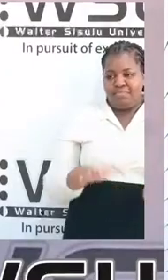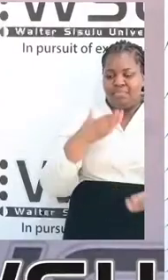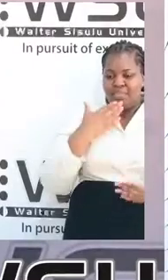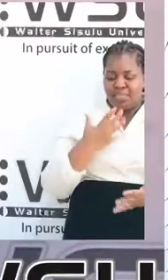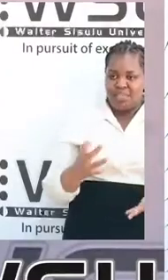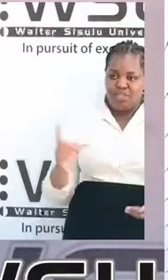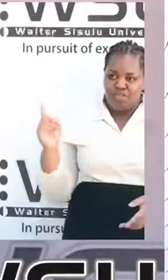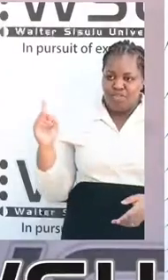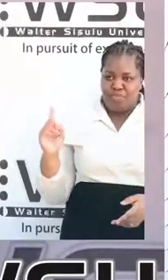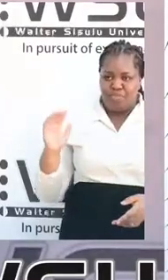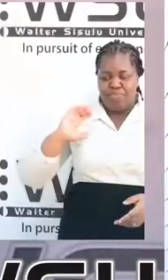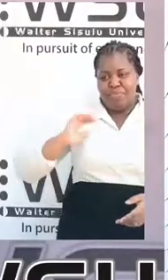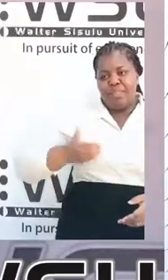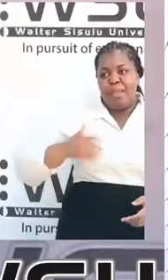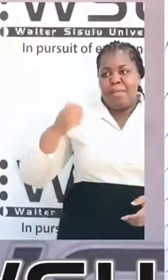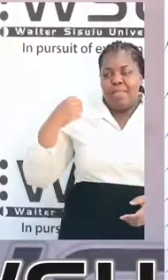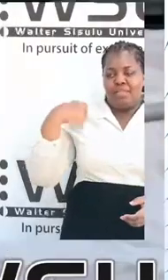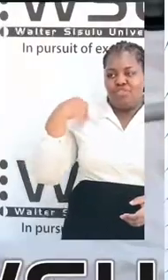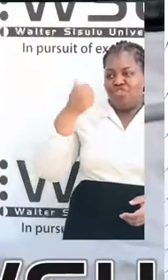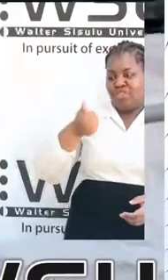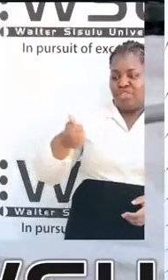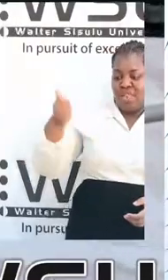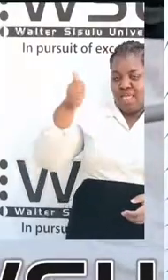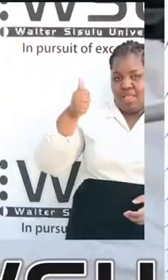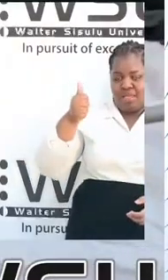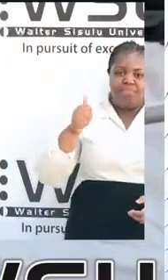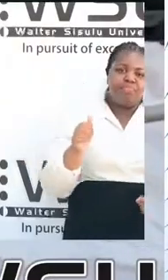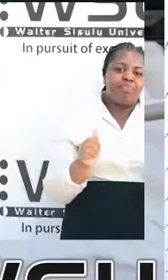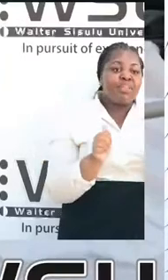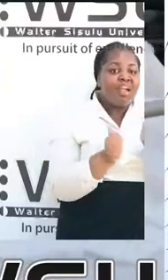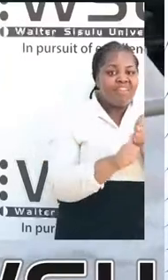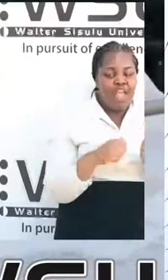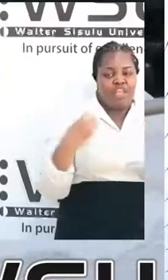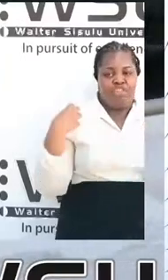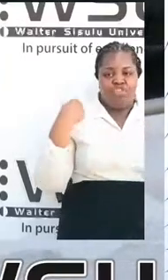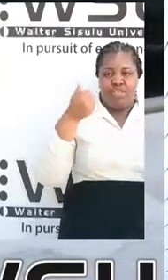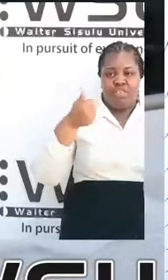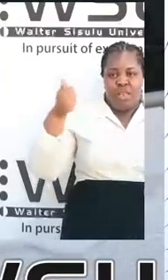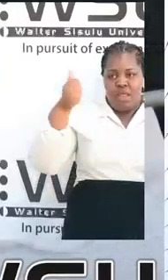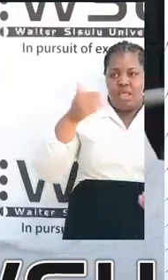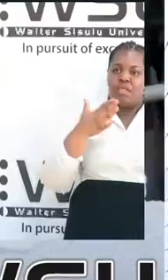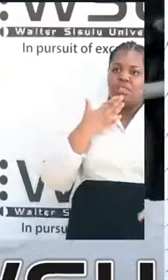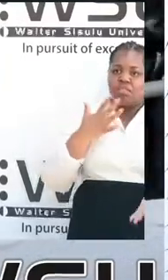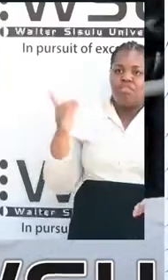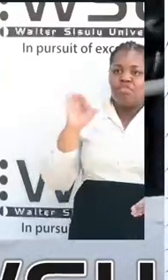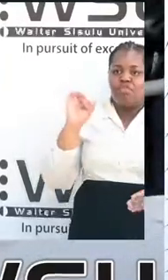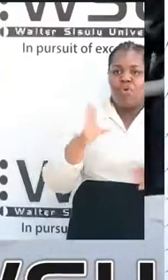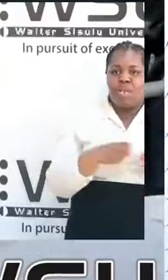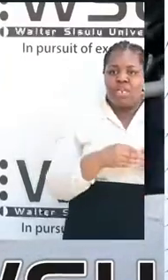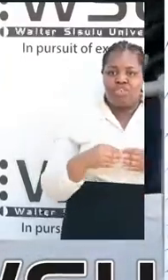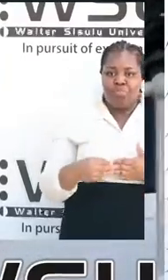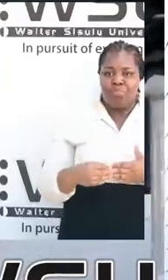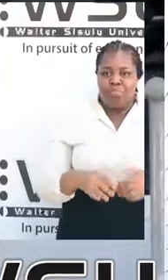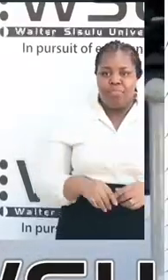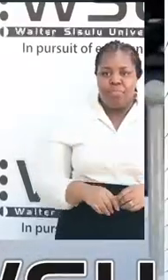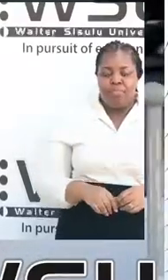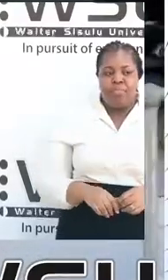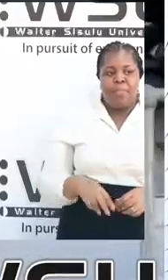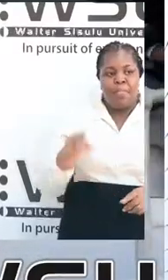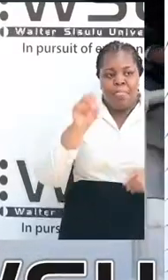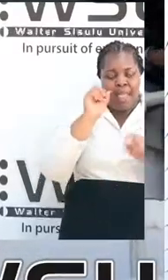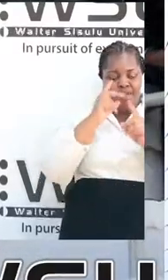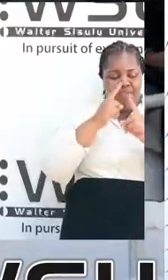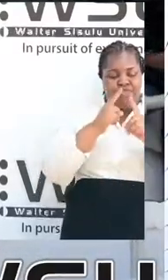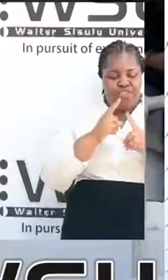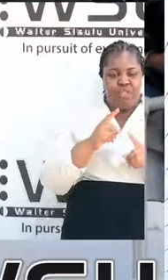you, Madam Chancellor. To our Vice Chancellor, we thank you for your leadership, our